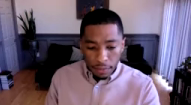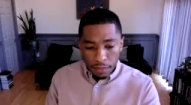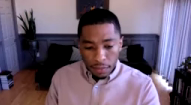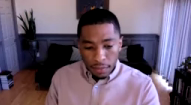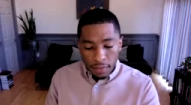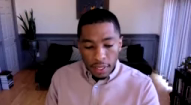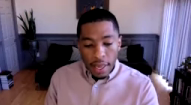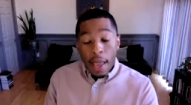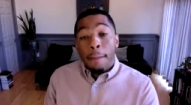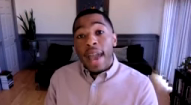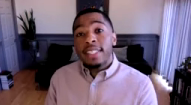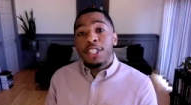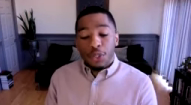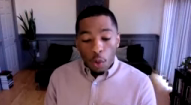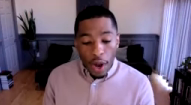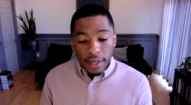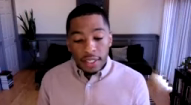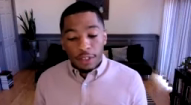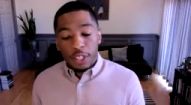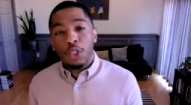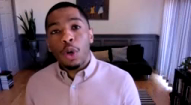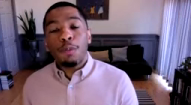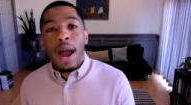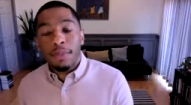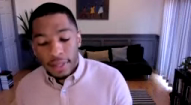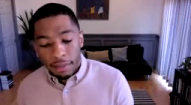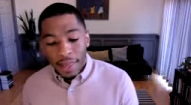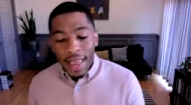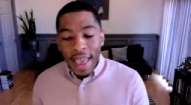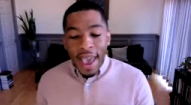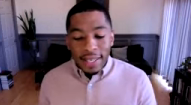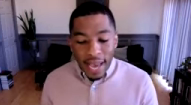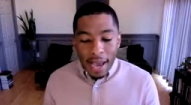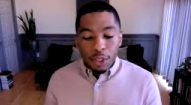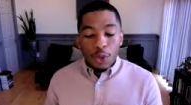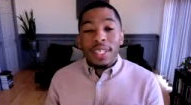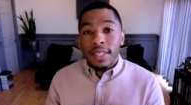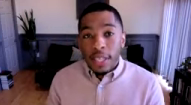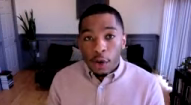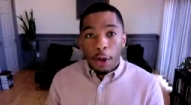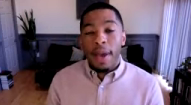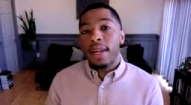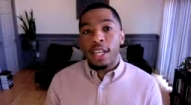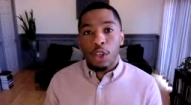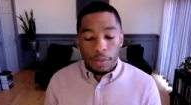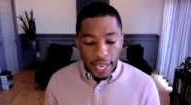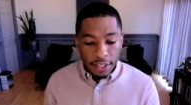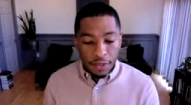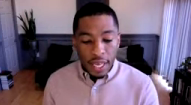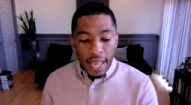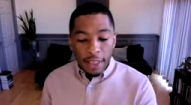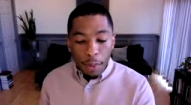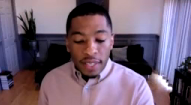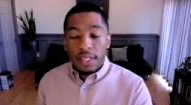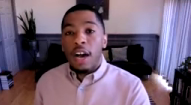Florida. Black teachers' awareness of such stories prompted them at times to conceal their pedagogical